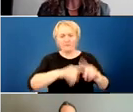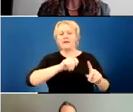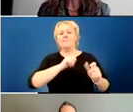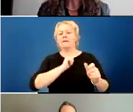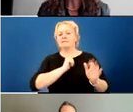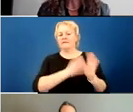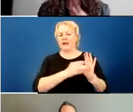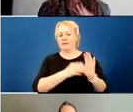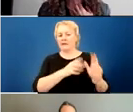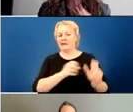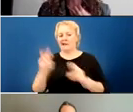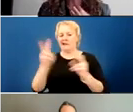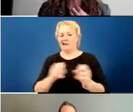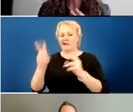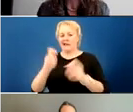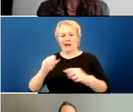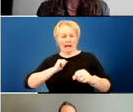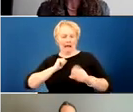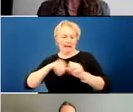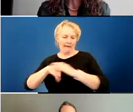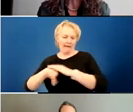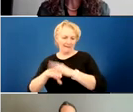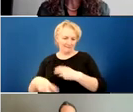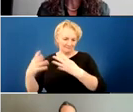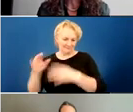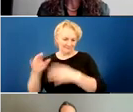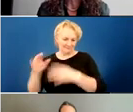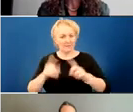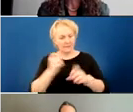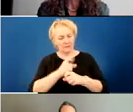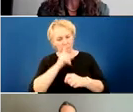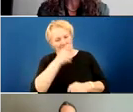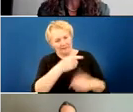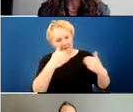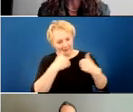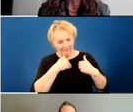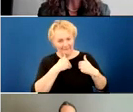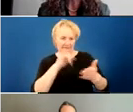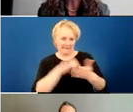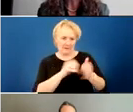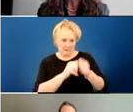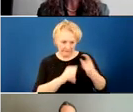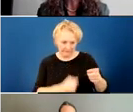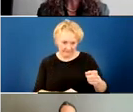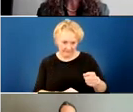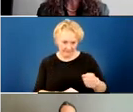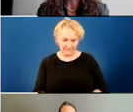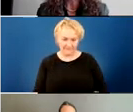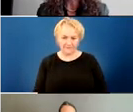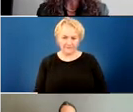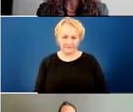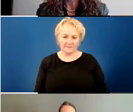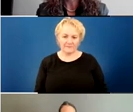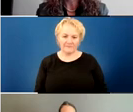them electronically, so I have access to it, but I want to make sure that they have that material as well.